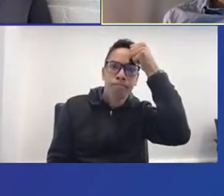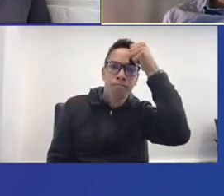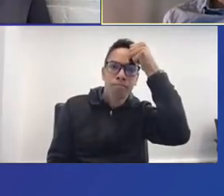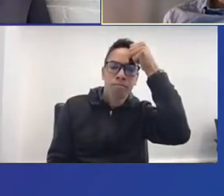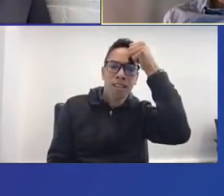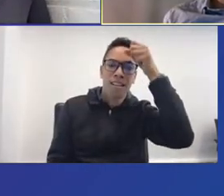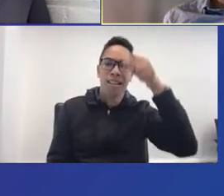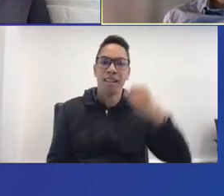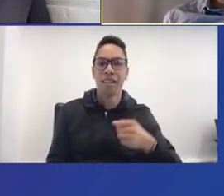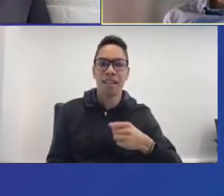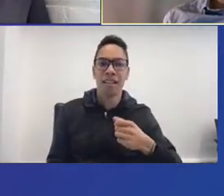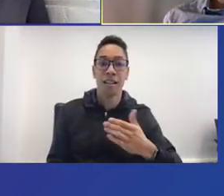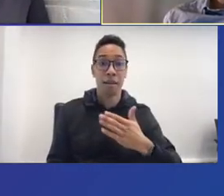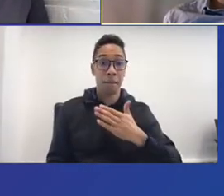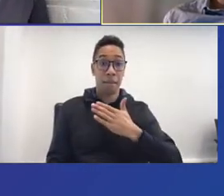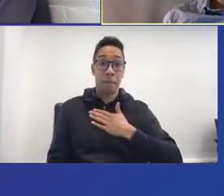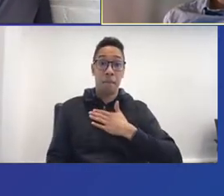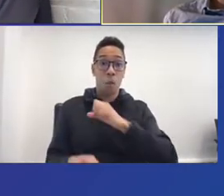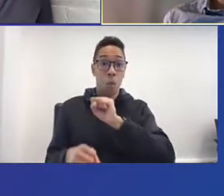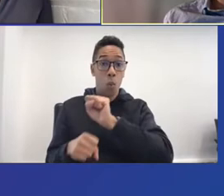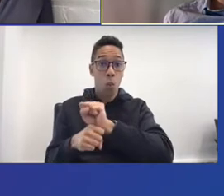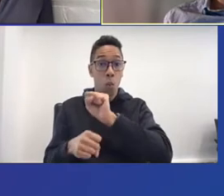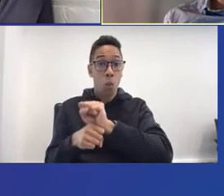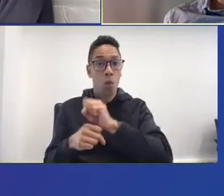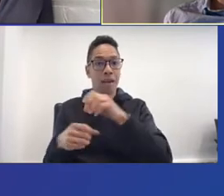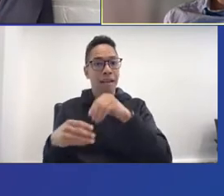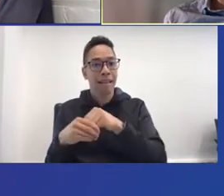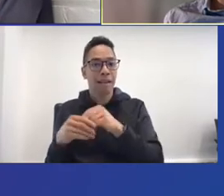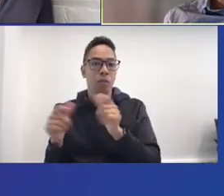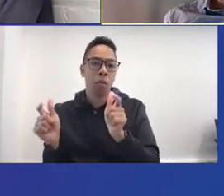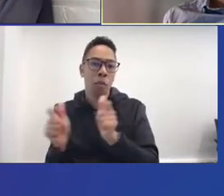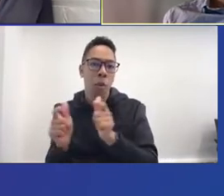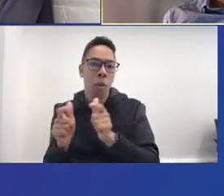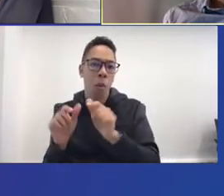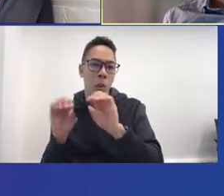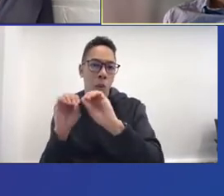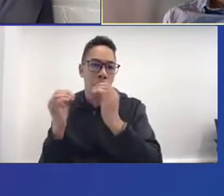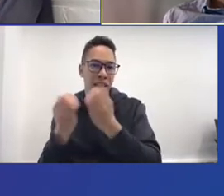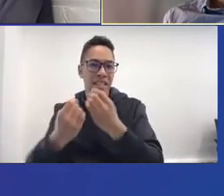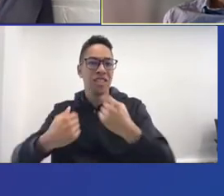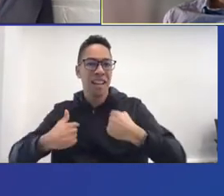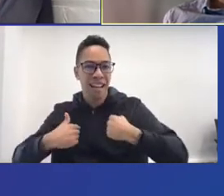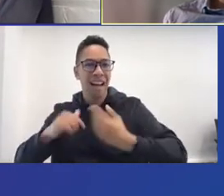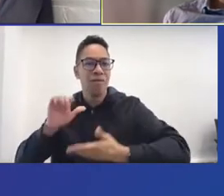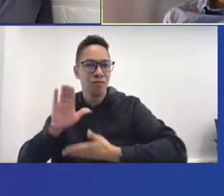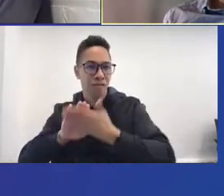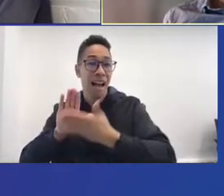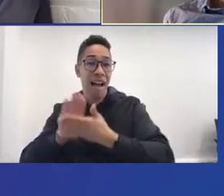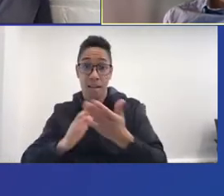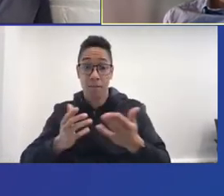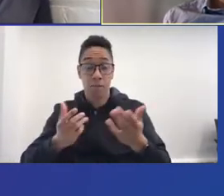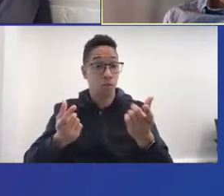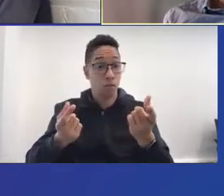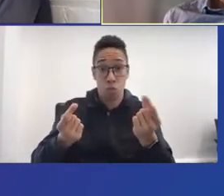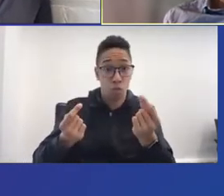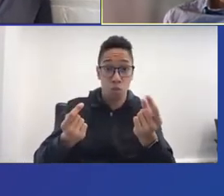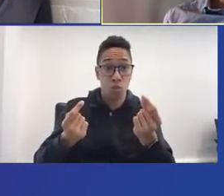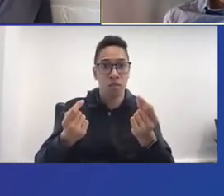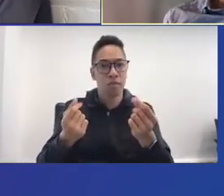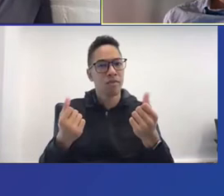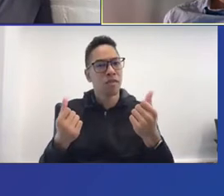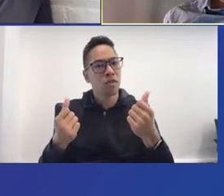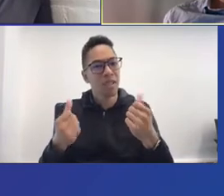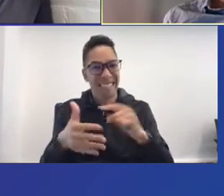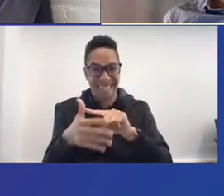part of my work in the little organization that I run is to just try to elevate